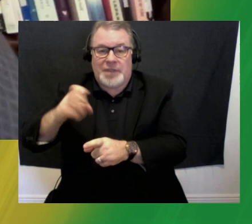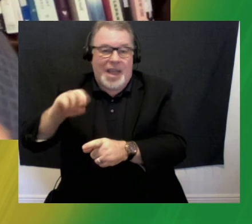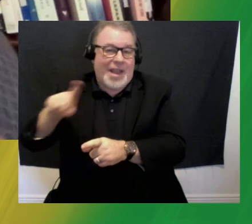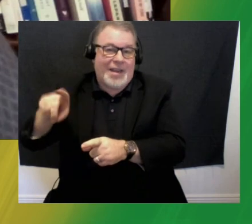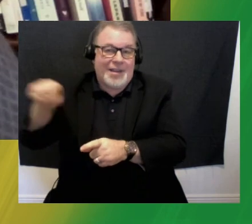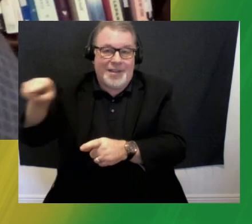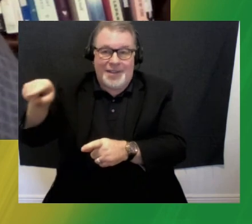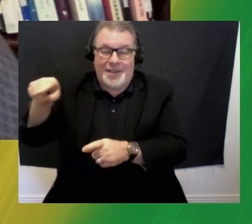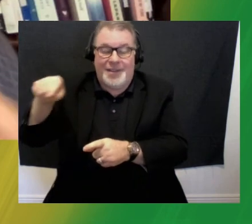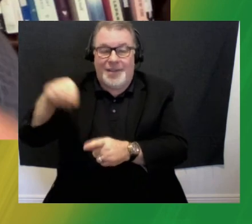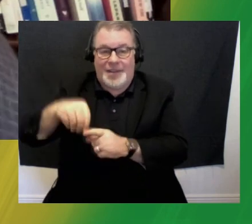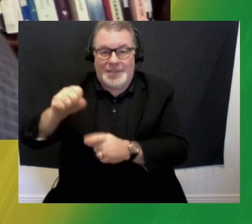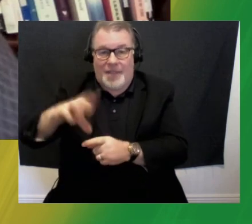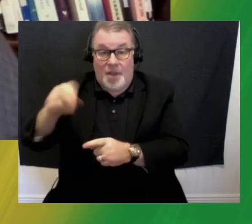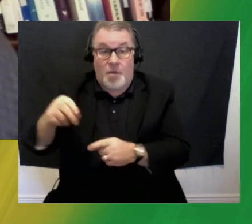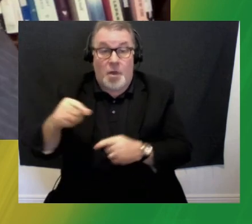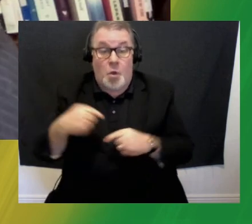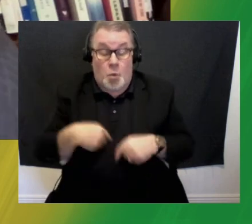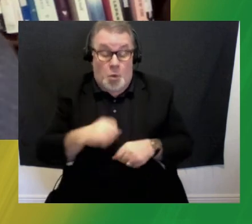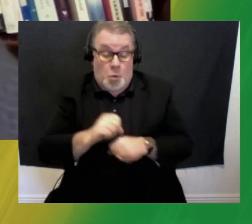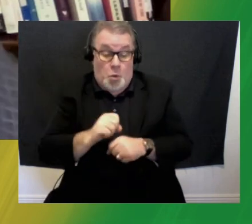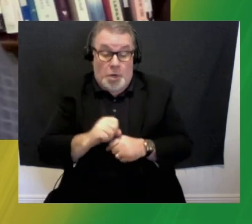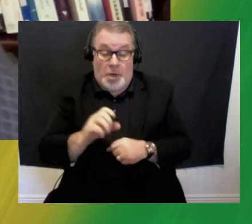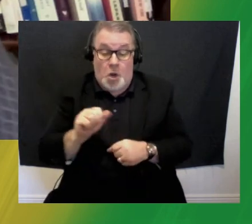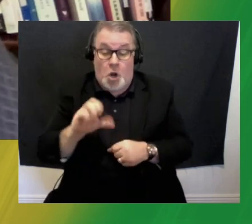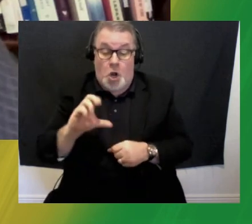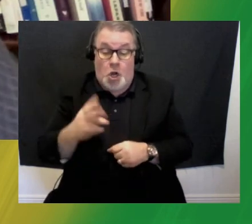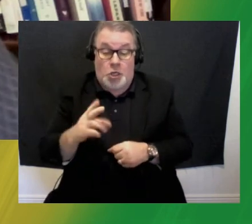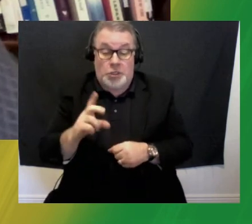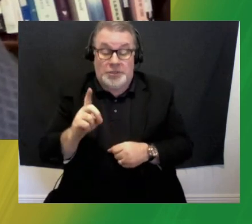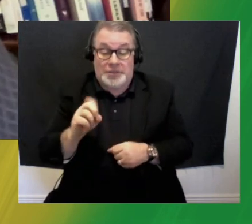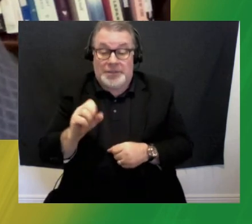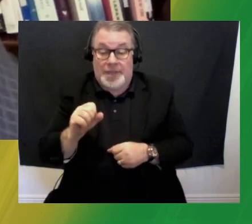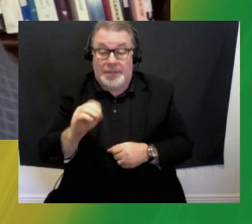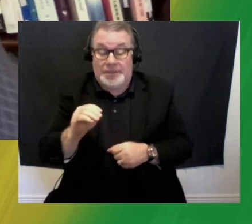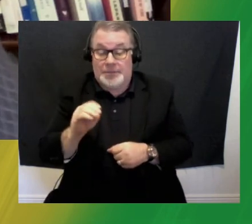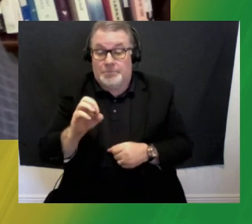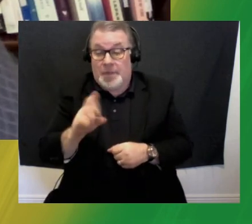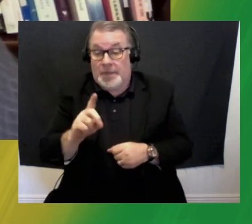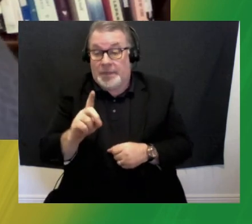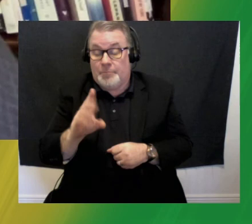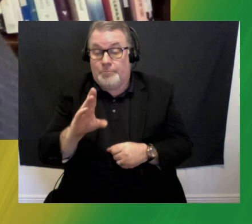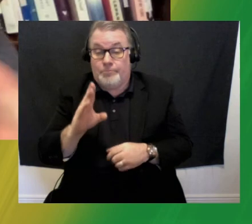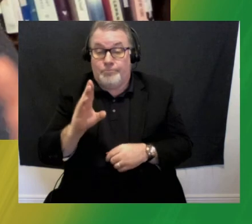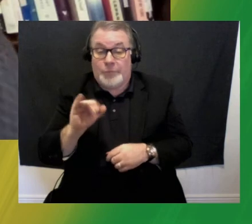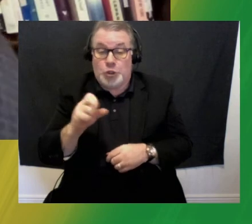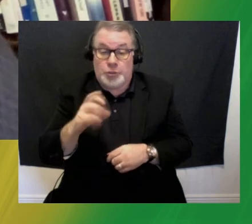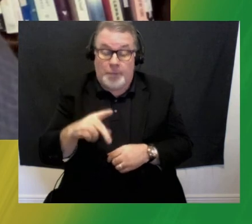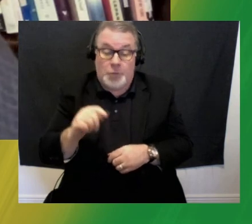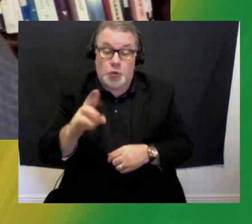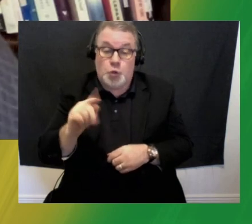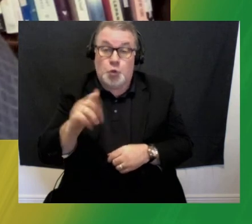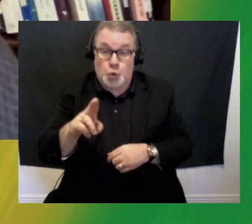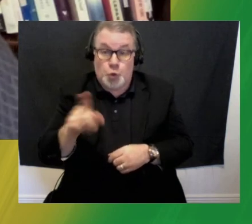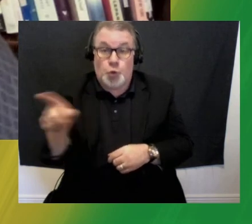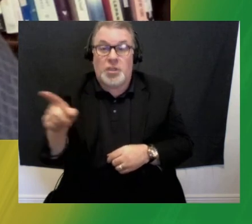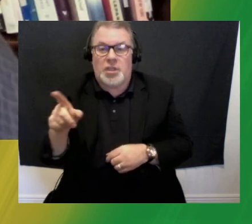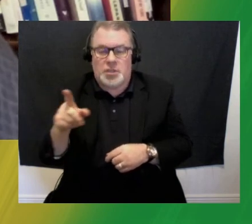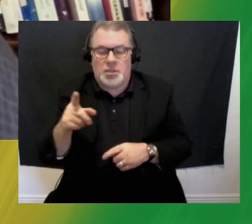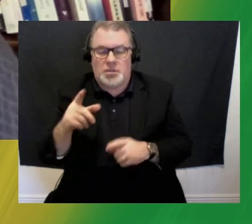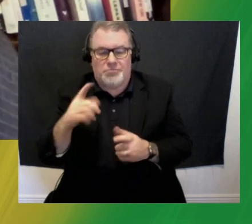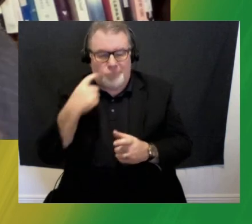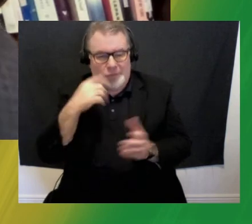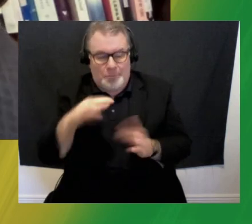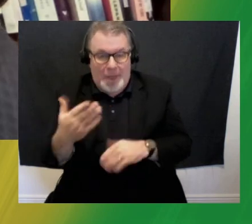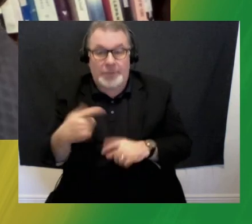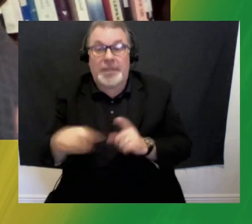as we were doing this work, Archbishop Desmond Tutu, who recently passed, Nobel Prize winner in 1984, Archbishop of Cape Town during that time,